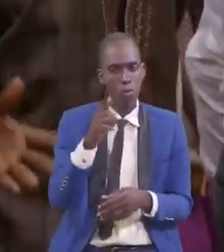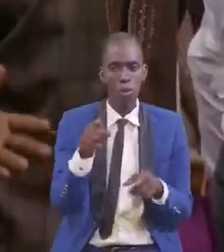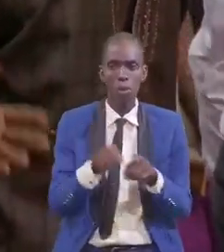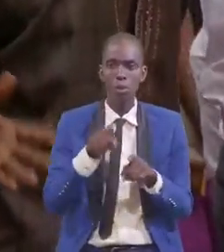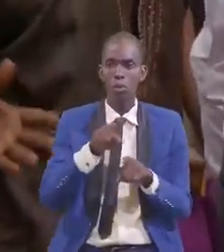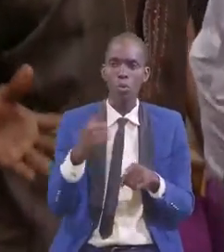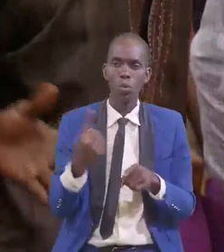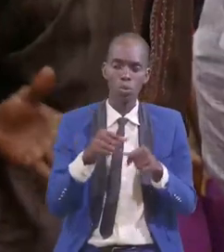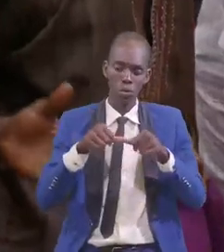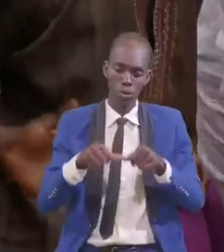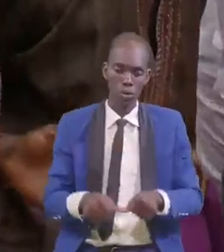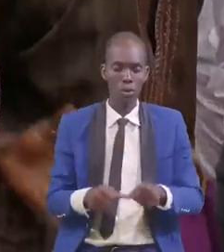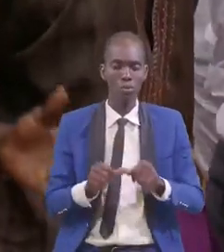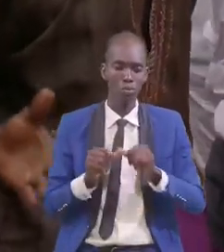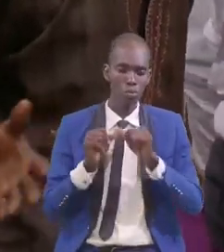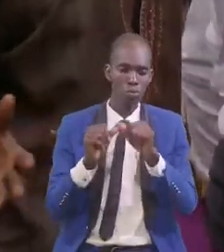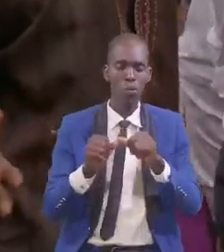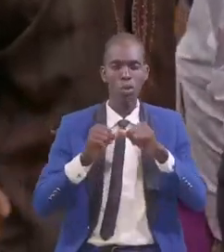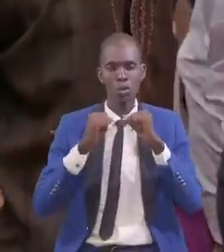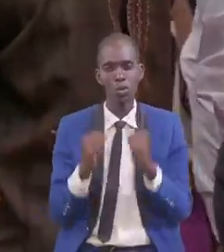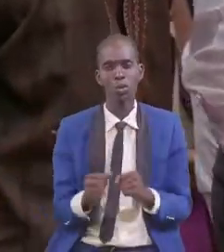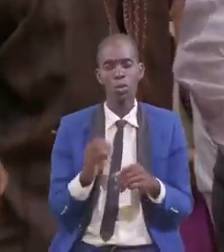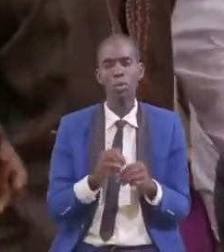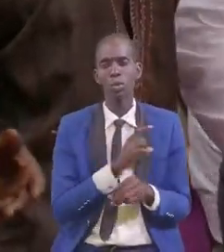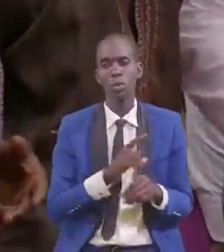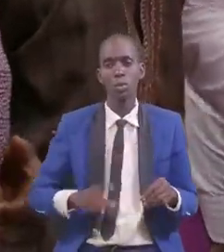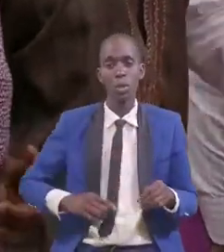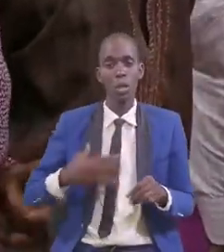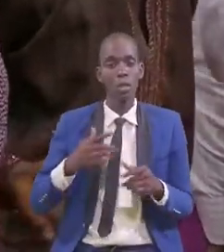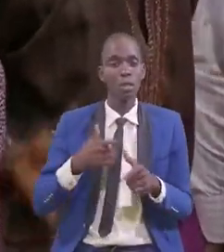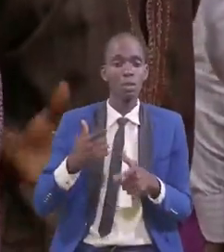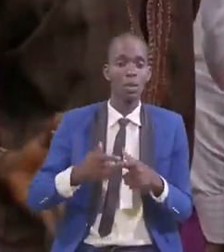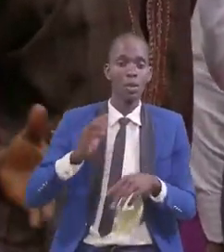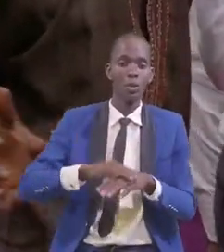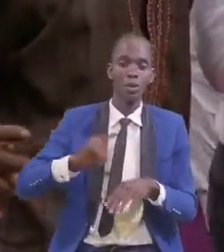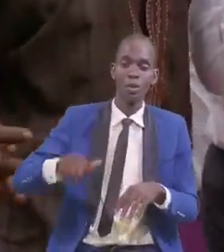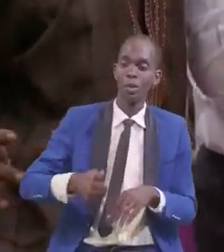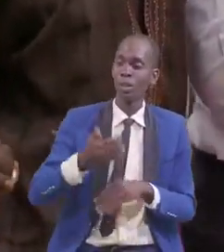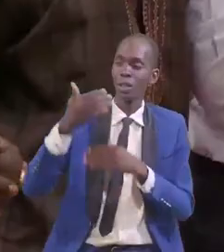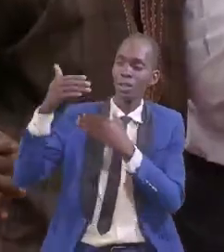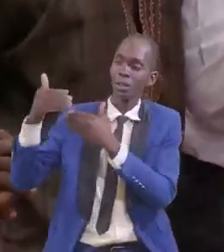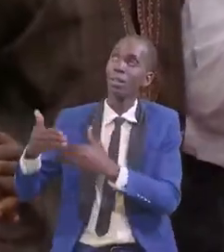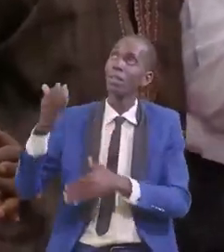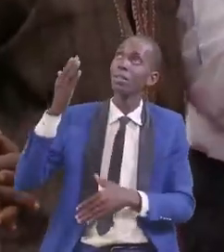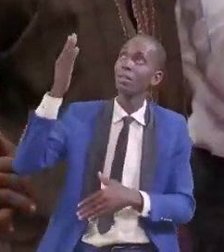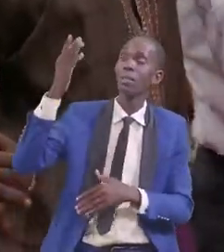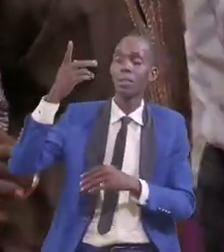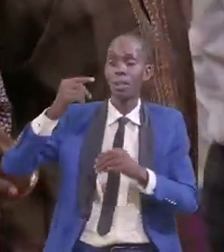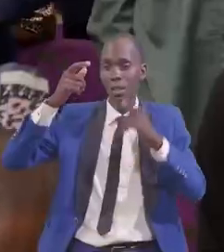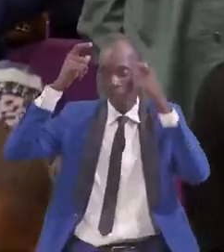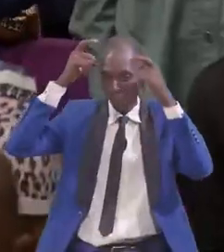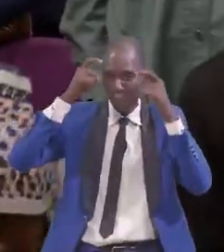Lord. And there on the other side, the crown of righteousness, the crown